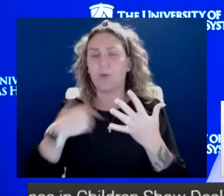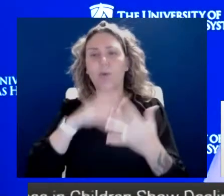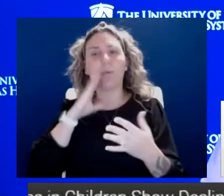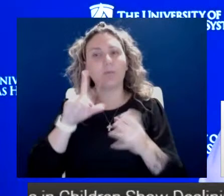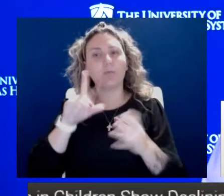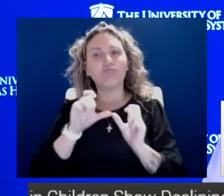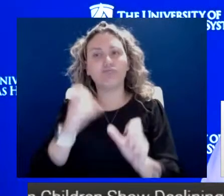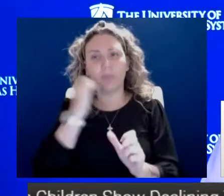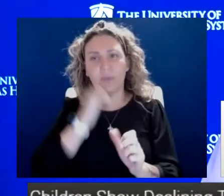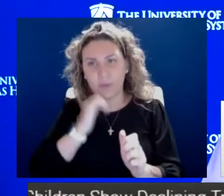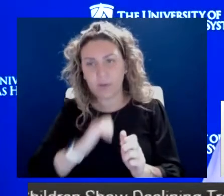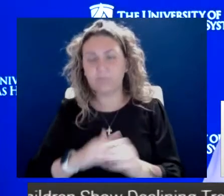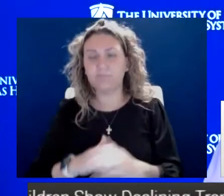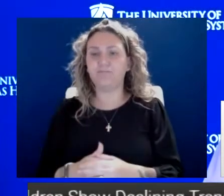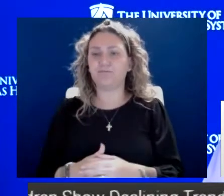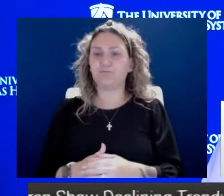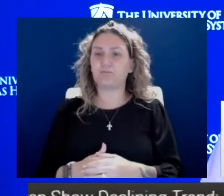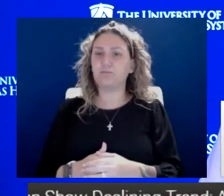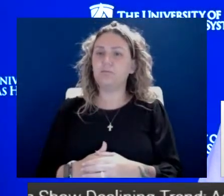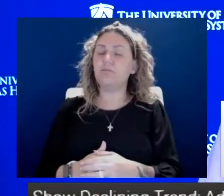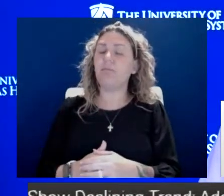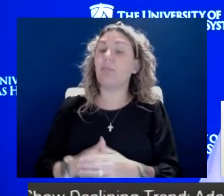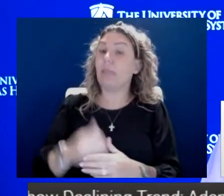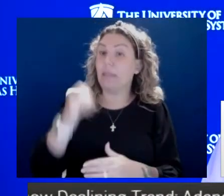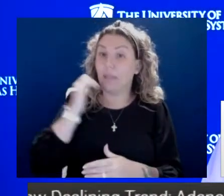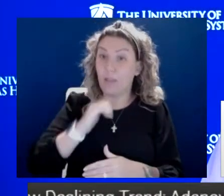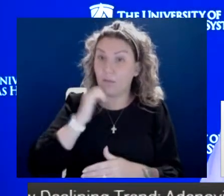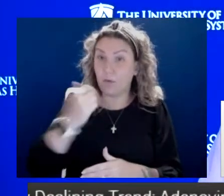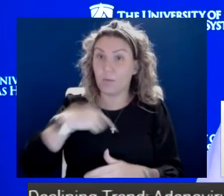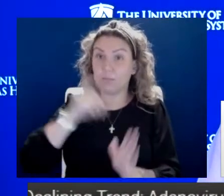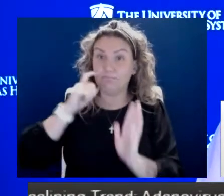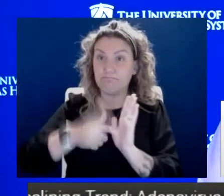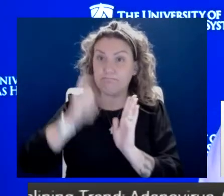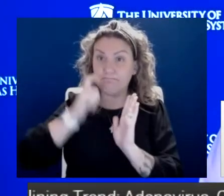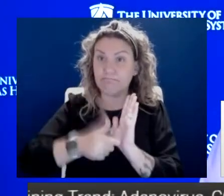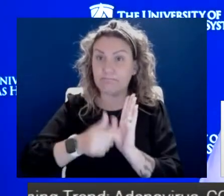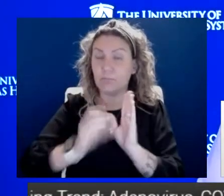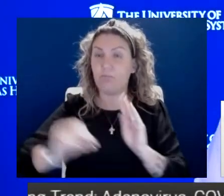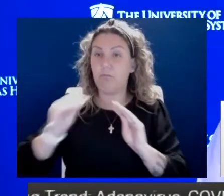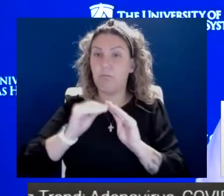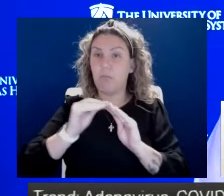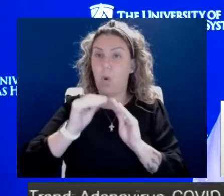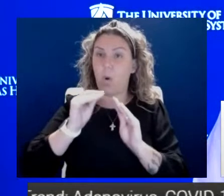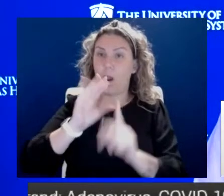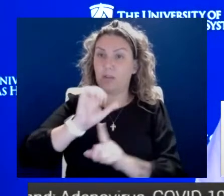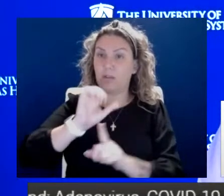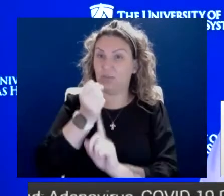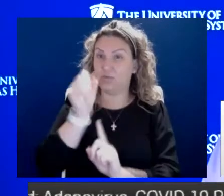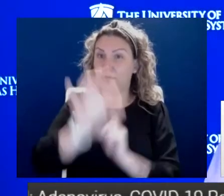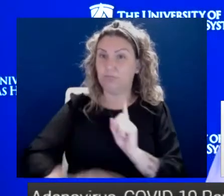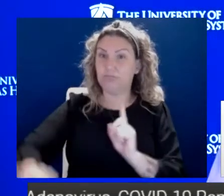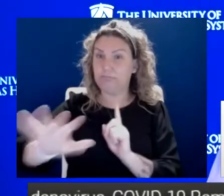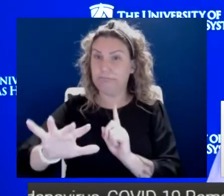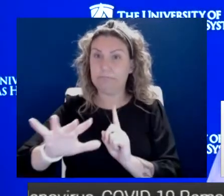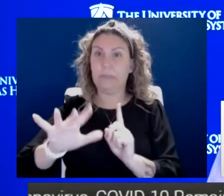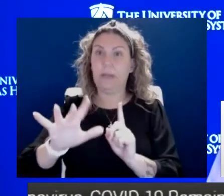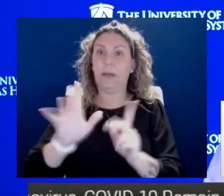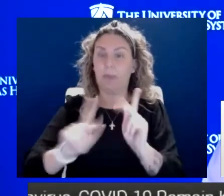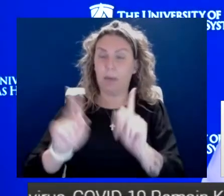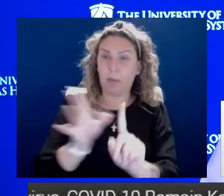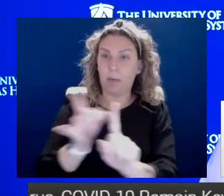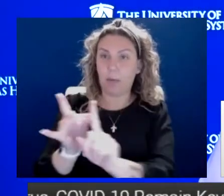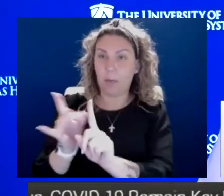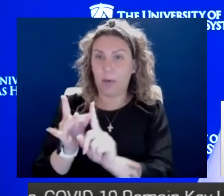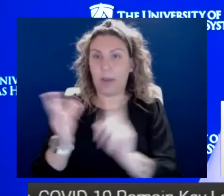know that day by day we are identifying more cases around the world, and we are also identifying more cases here in the United States, but